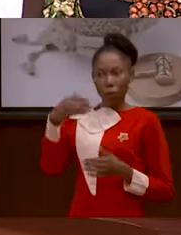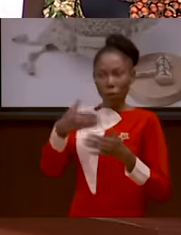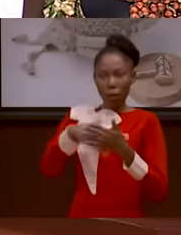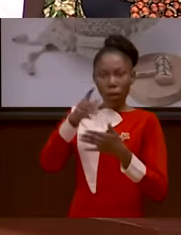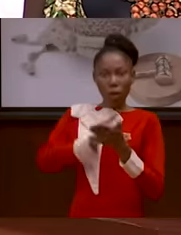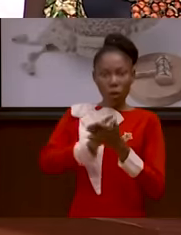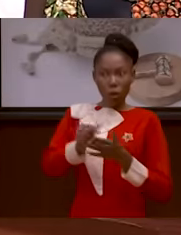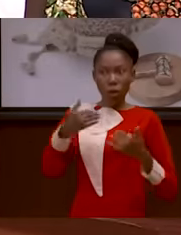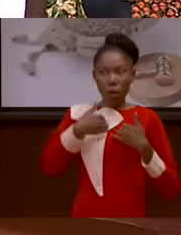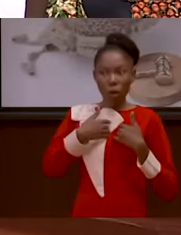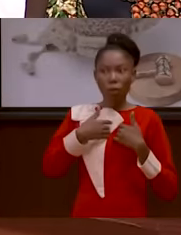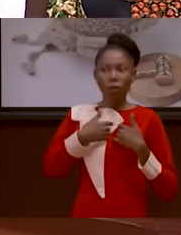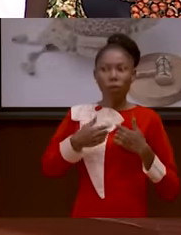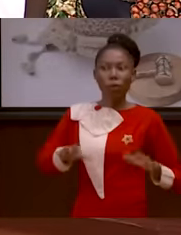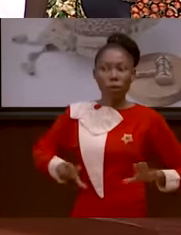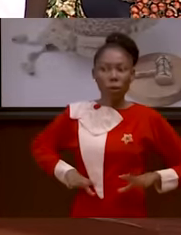week. Yes. Is it next week?